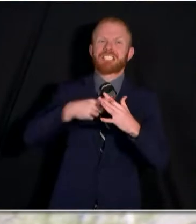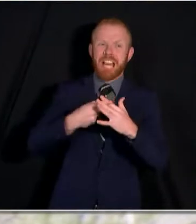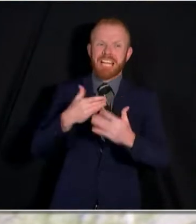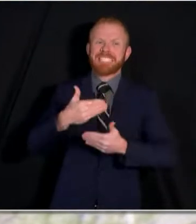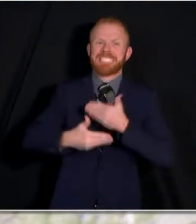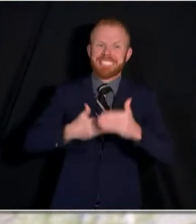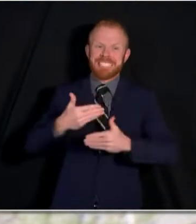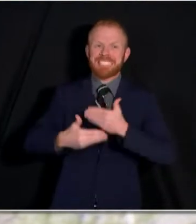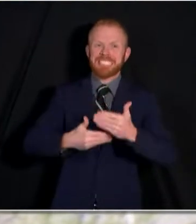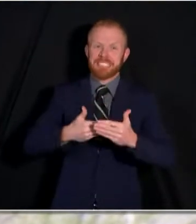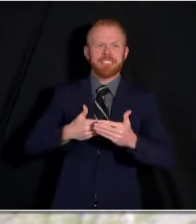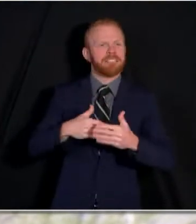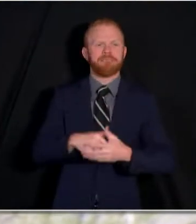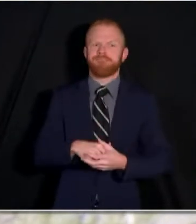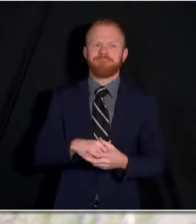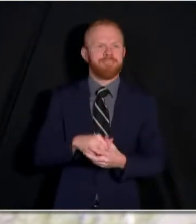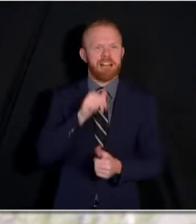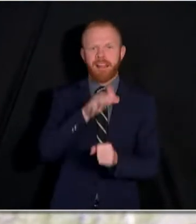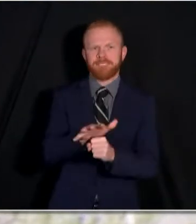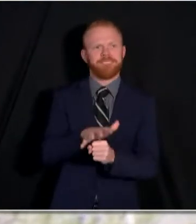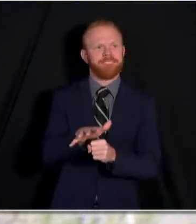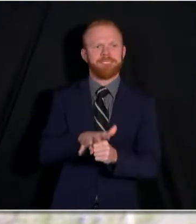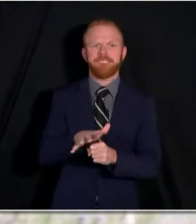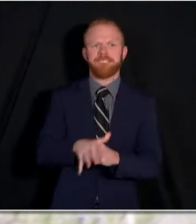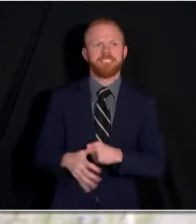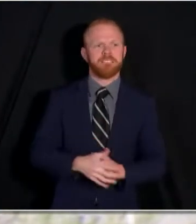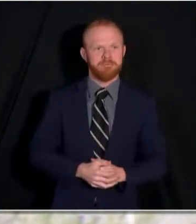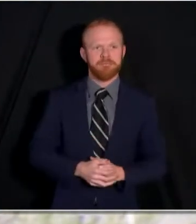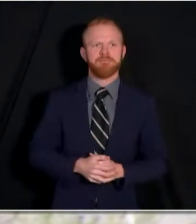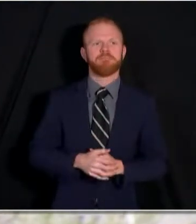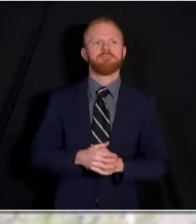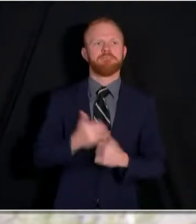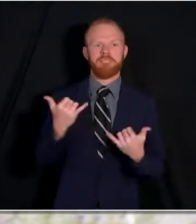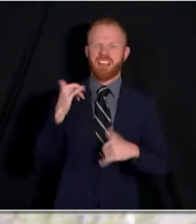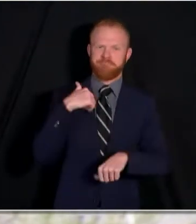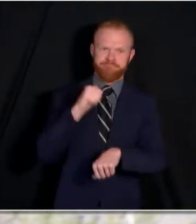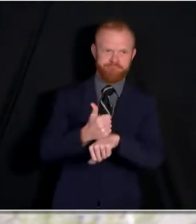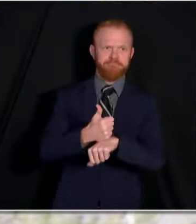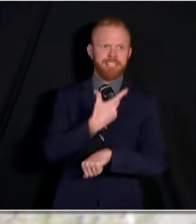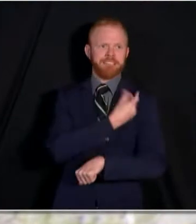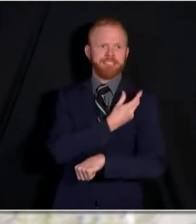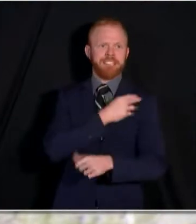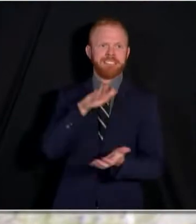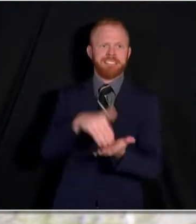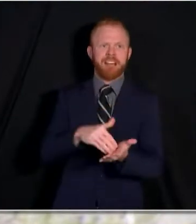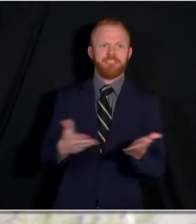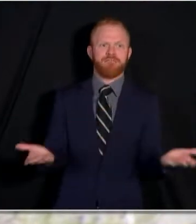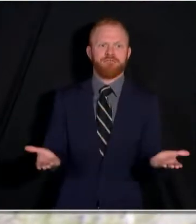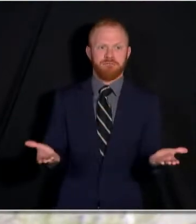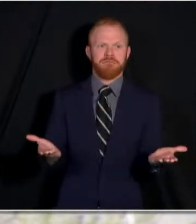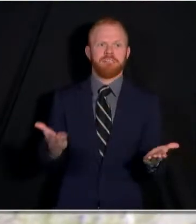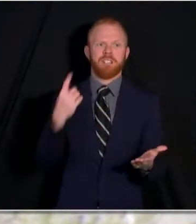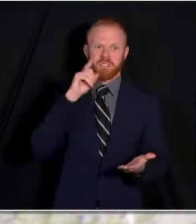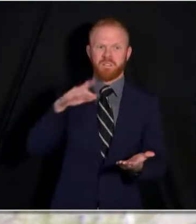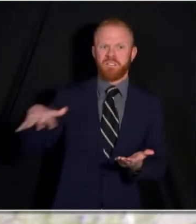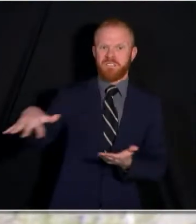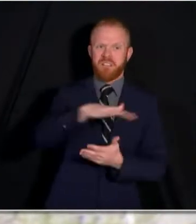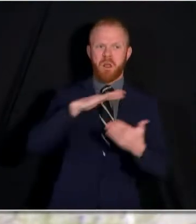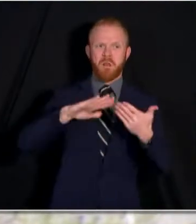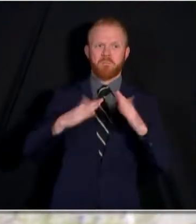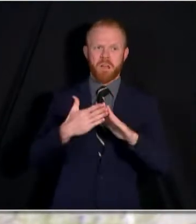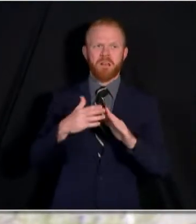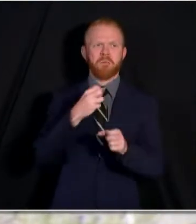underscore that it's not enough just to have a vaccine site in a hard-pressed community. The hard work is making sure that